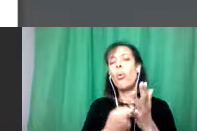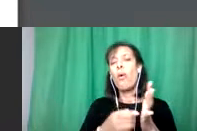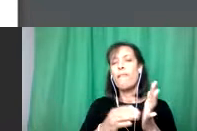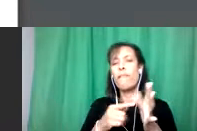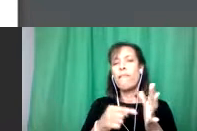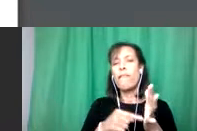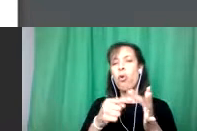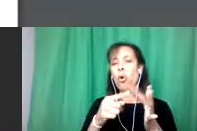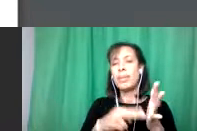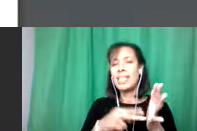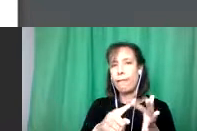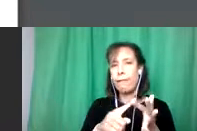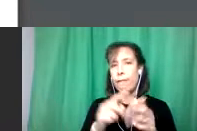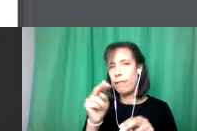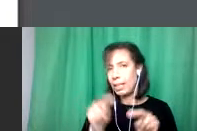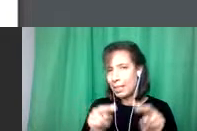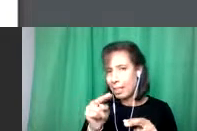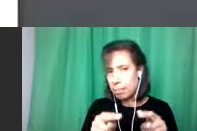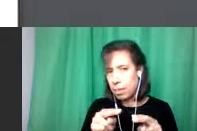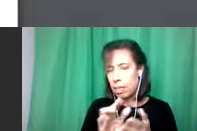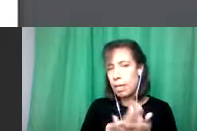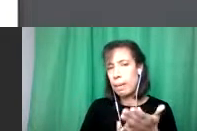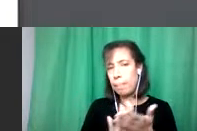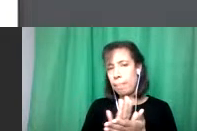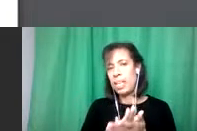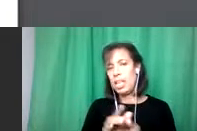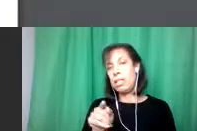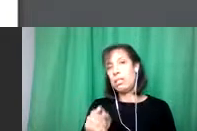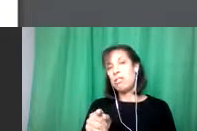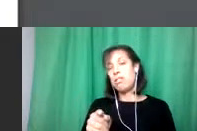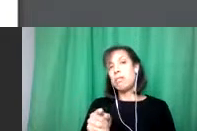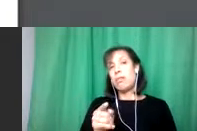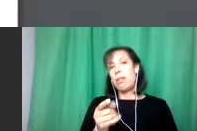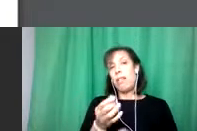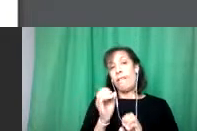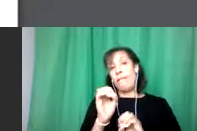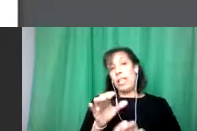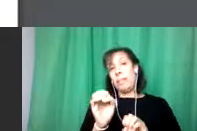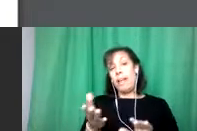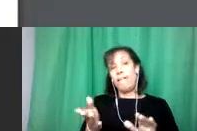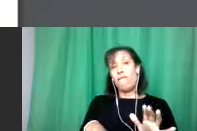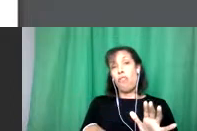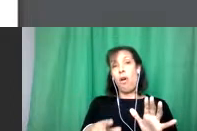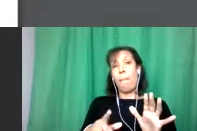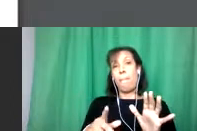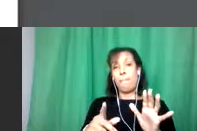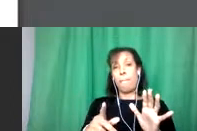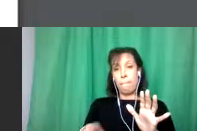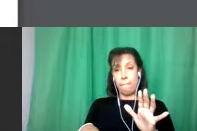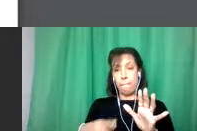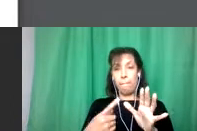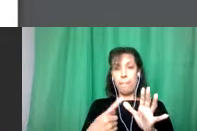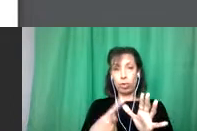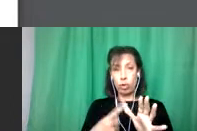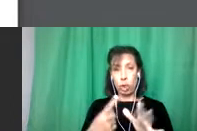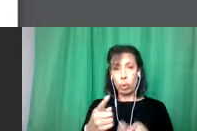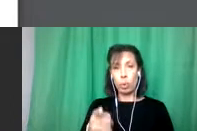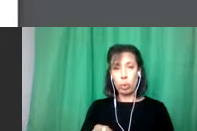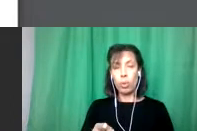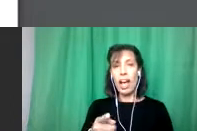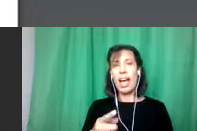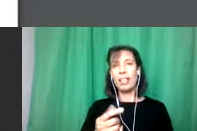about what the feedback that I can give you and the feedback that you can give yourself in order